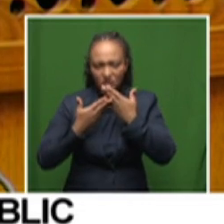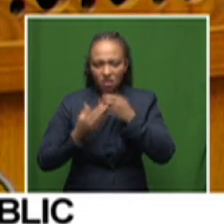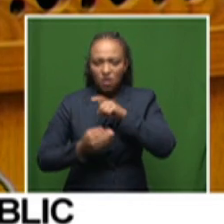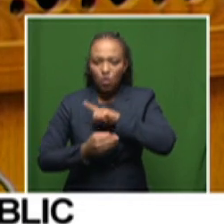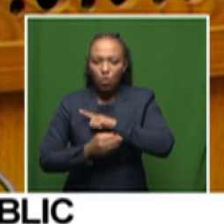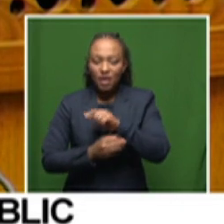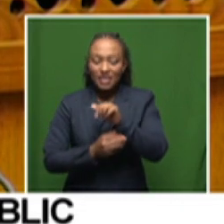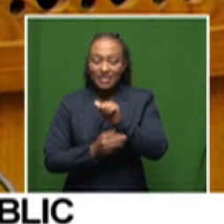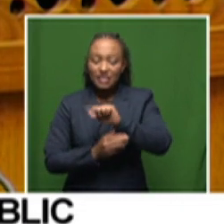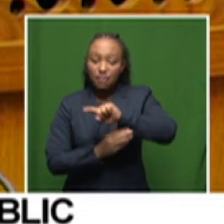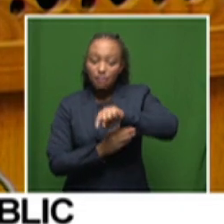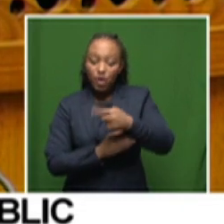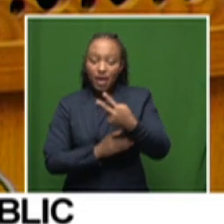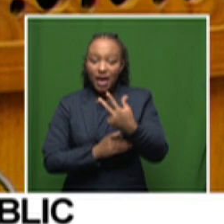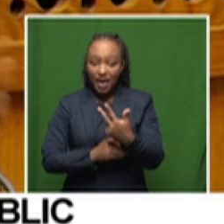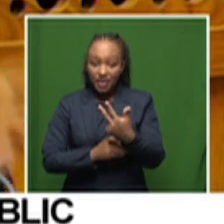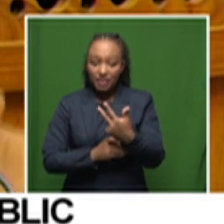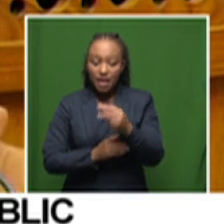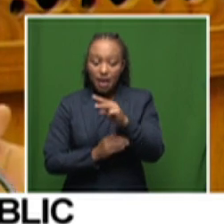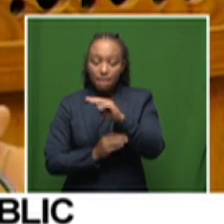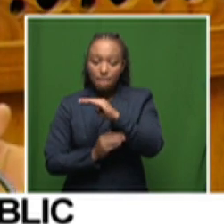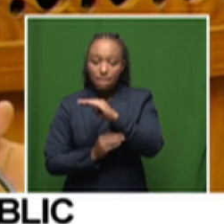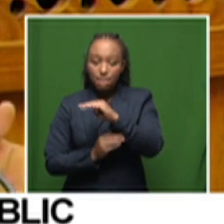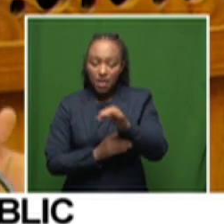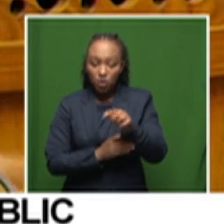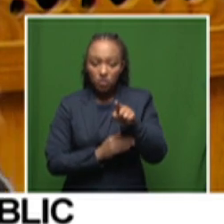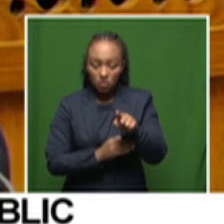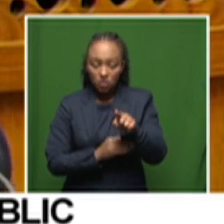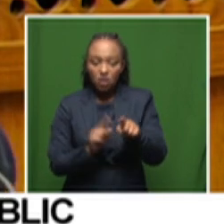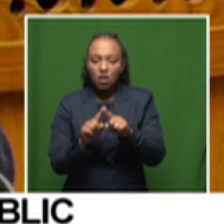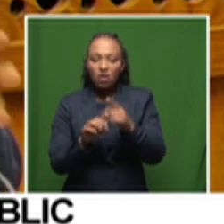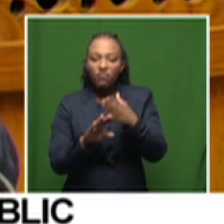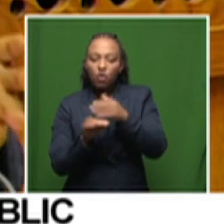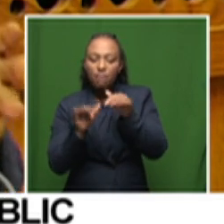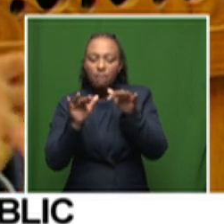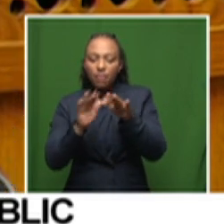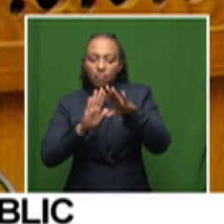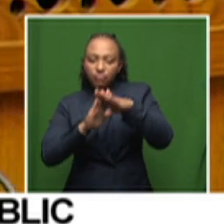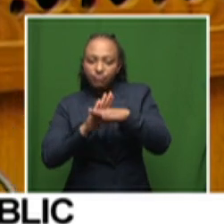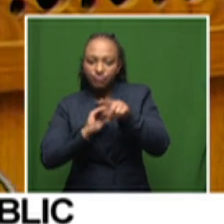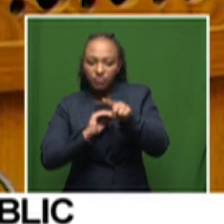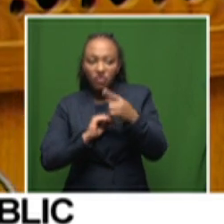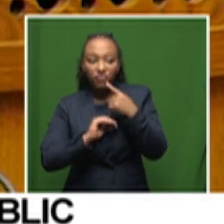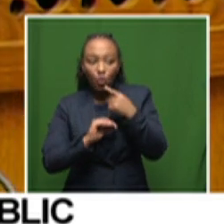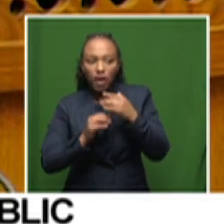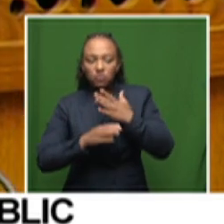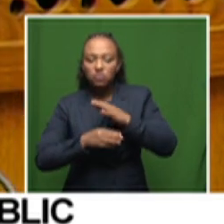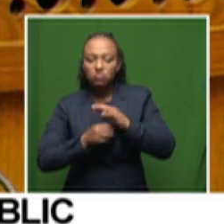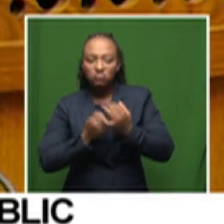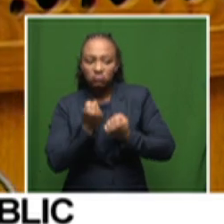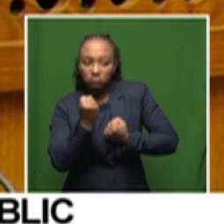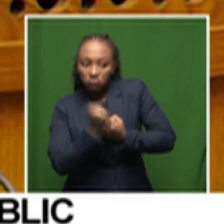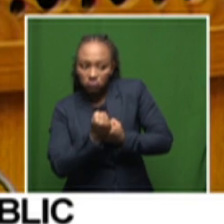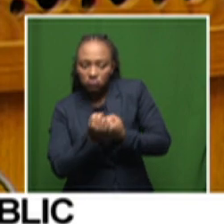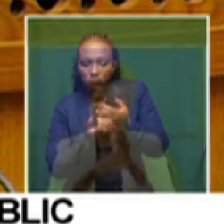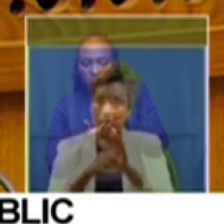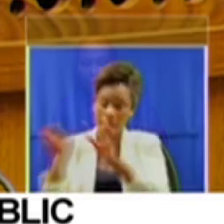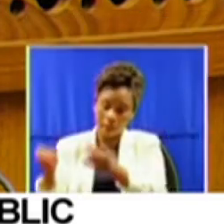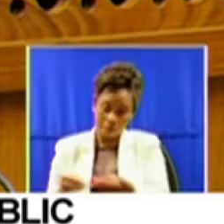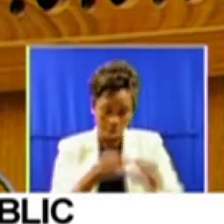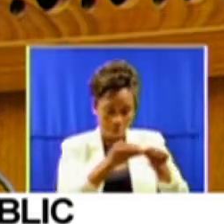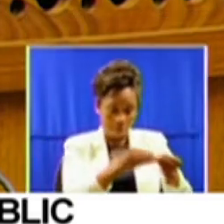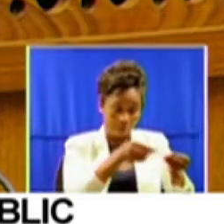6.8 billion rand from the public employment program towards this relief of distress.